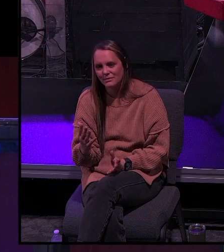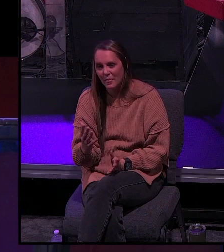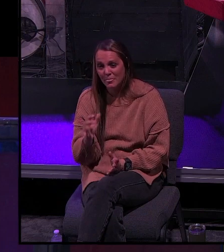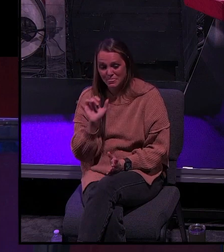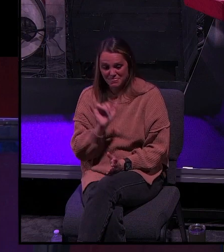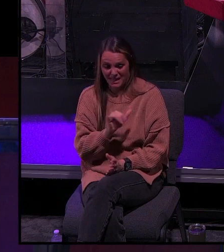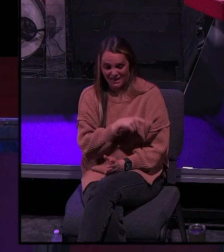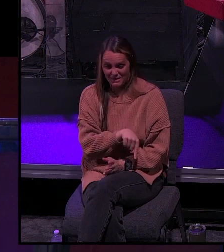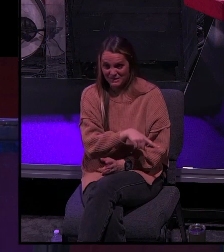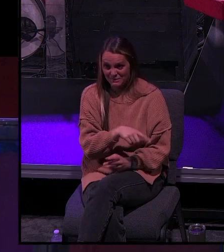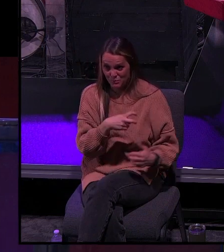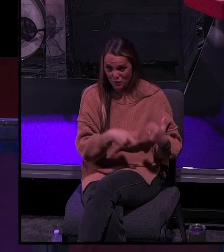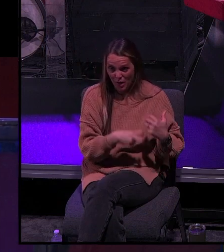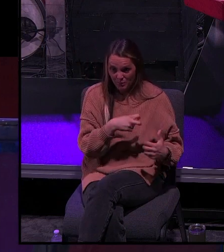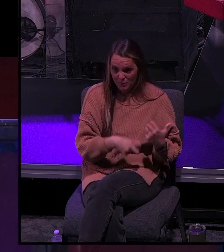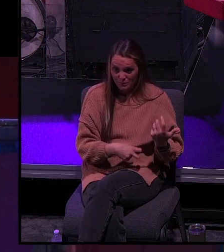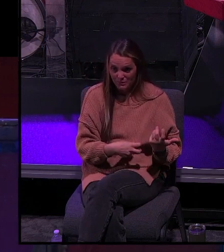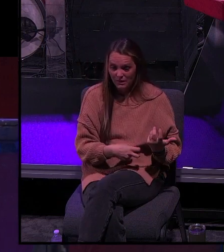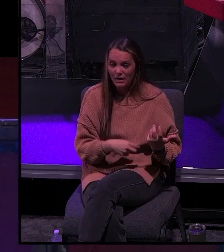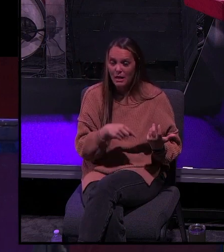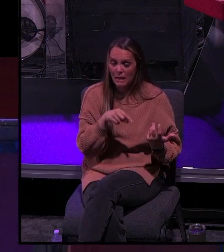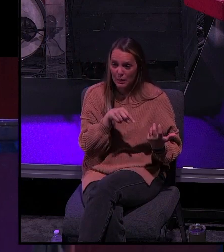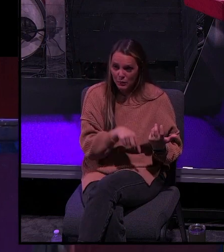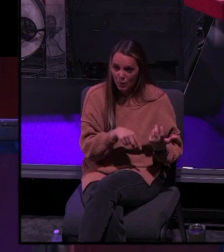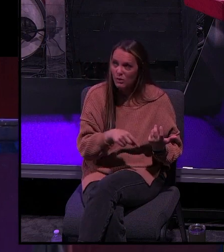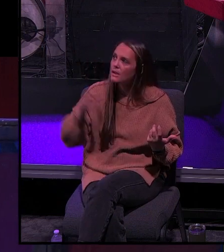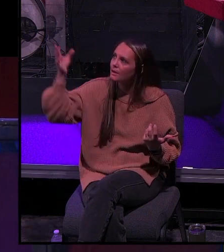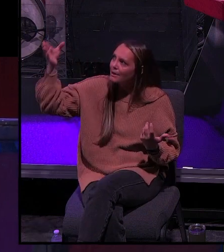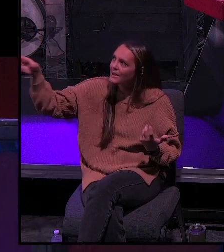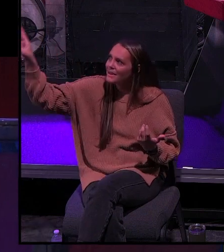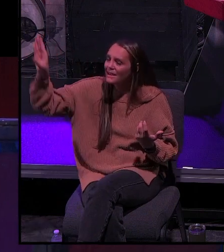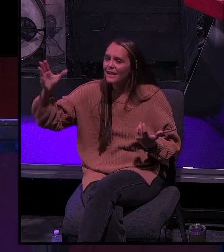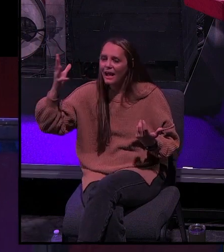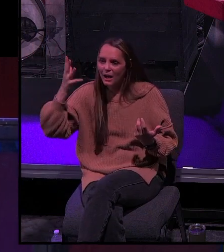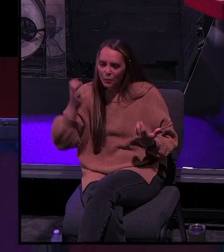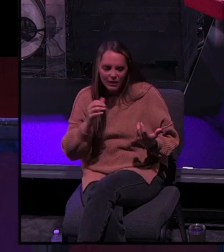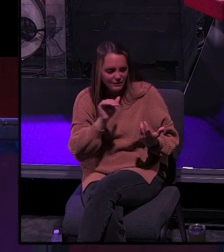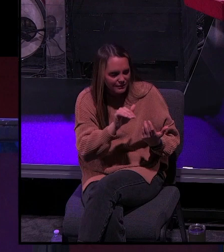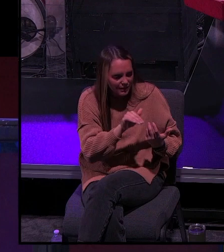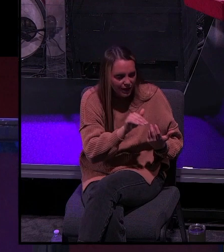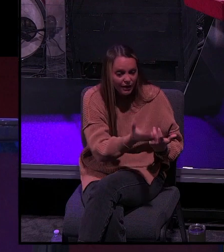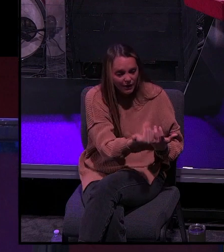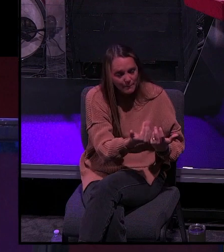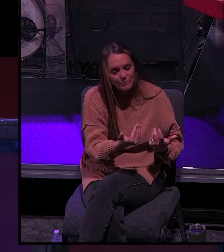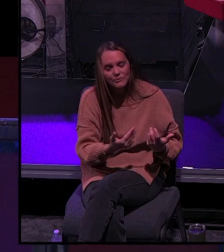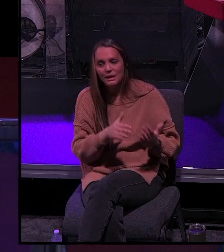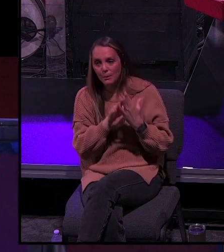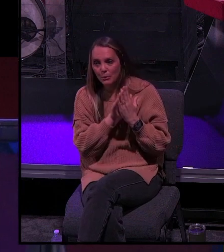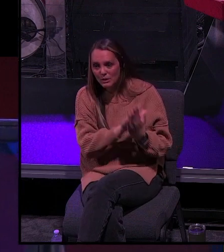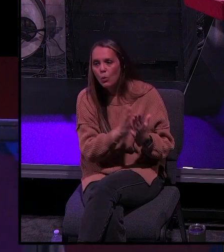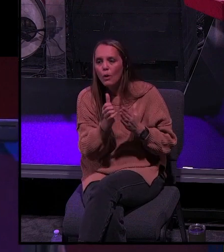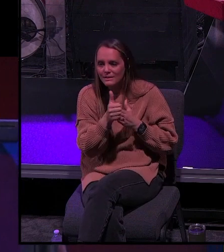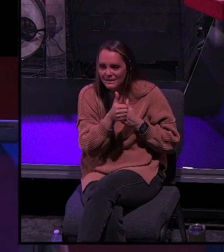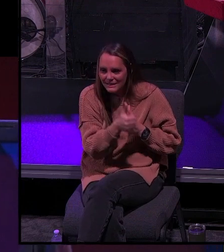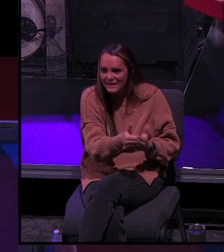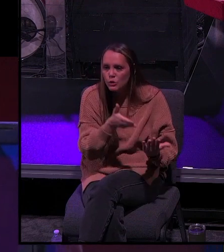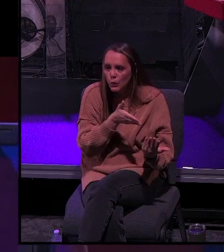those things are the very site, they're the very place where God wants to enter in by his presence, and he wants to lead you.